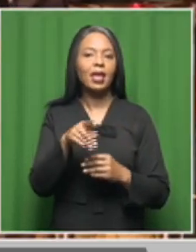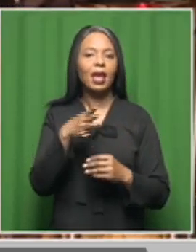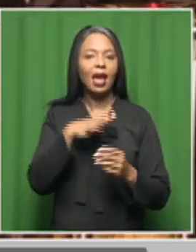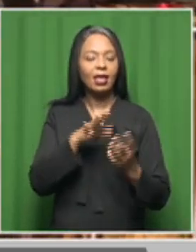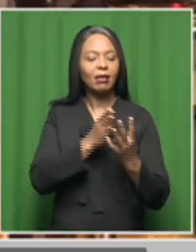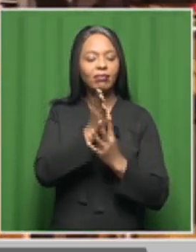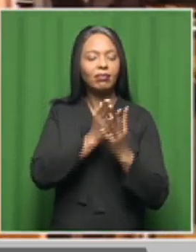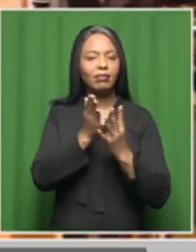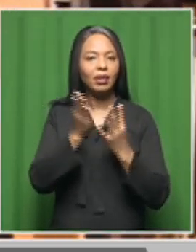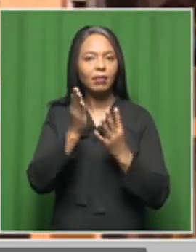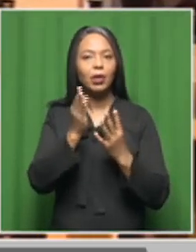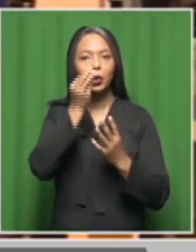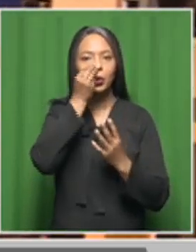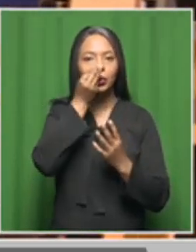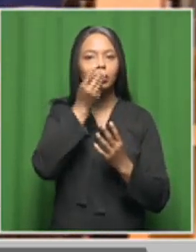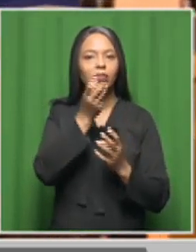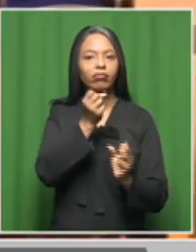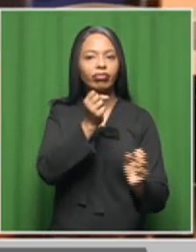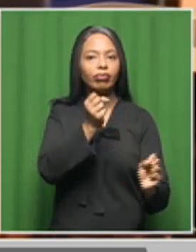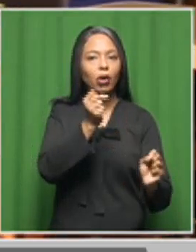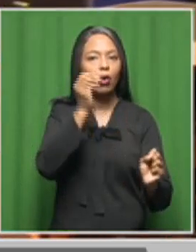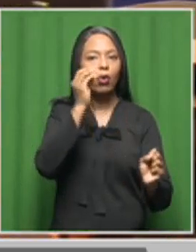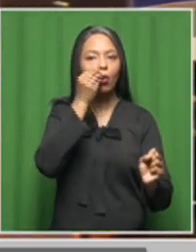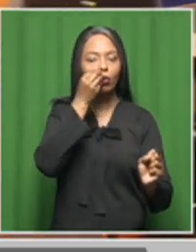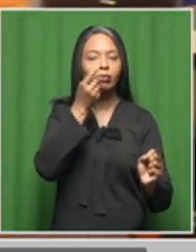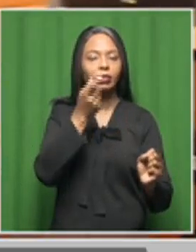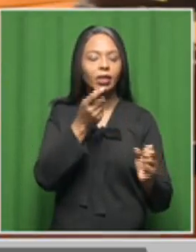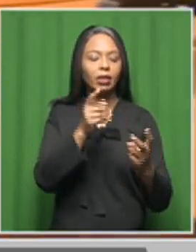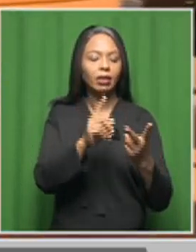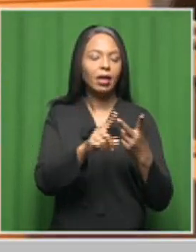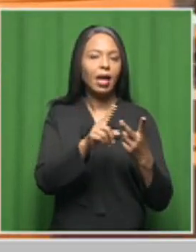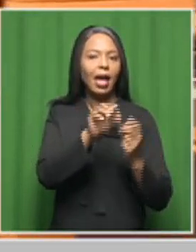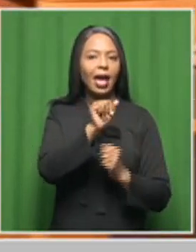newsrooms' IP without a proper agreement between them,